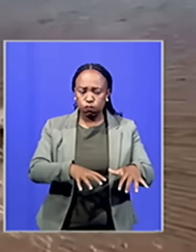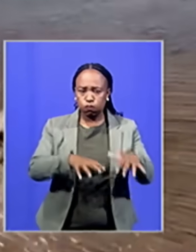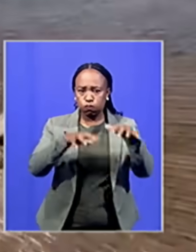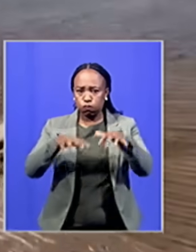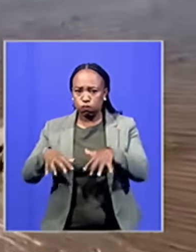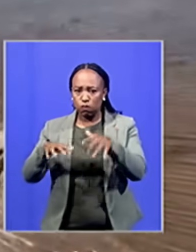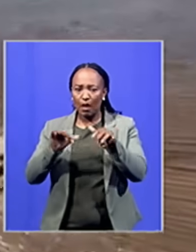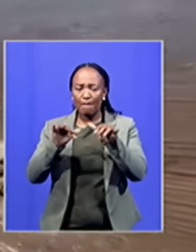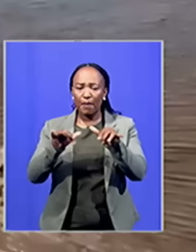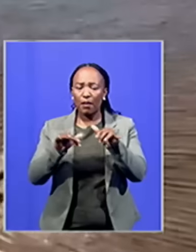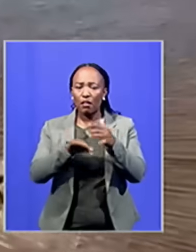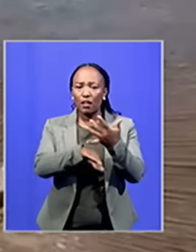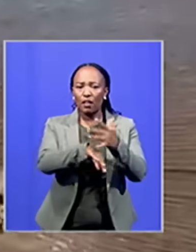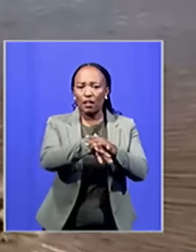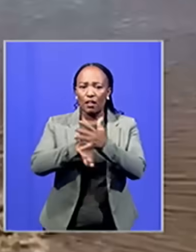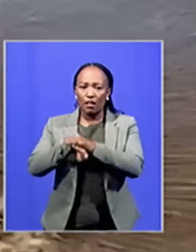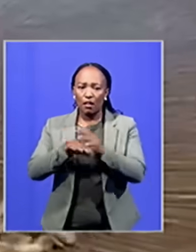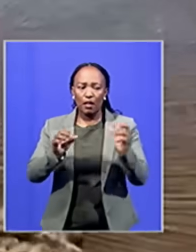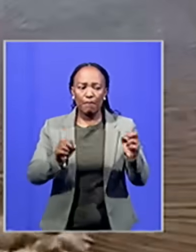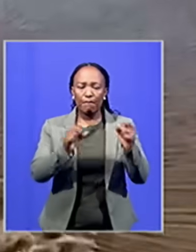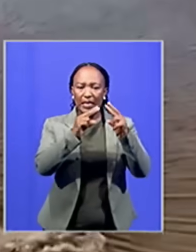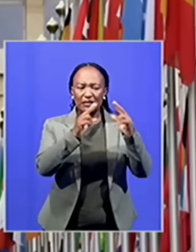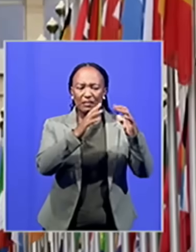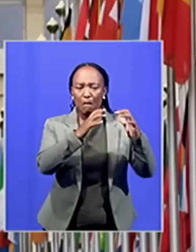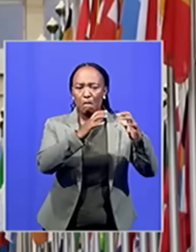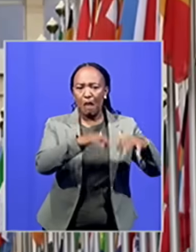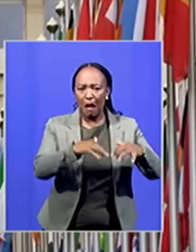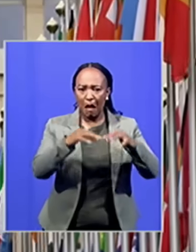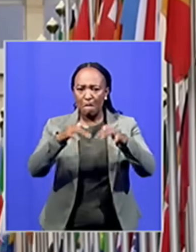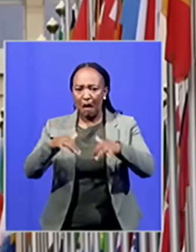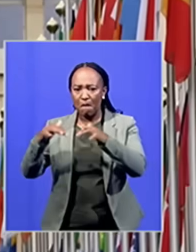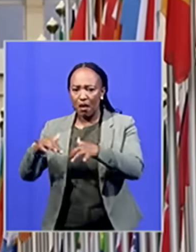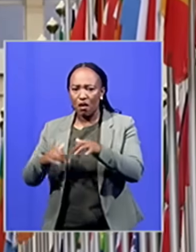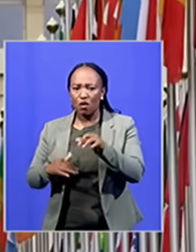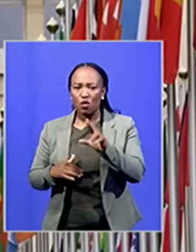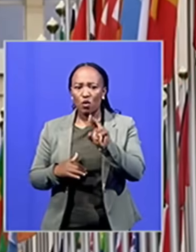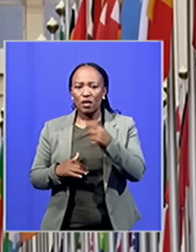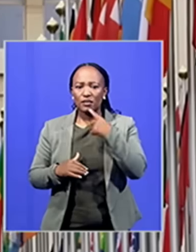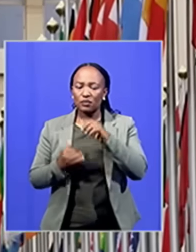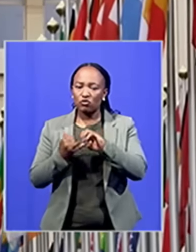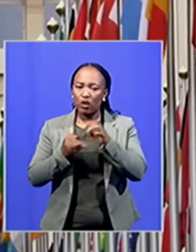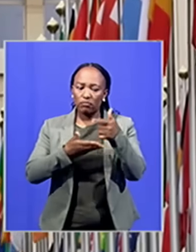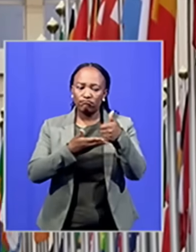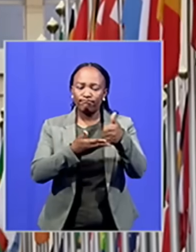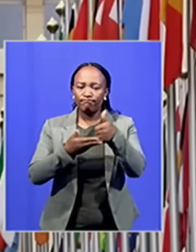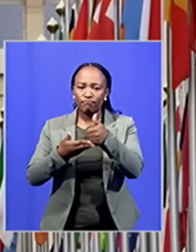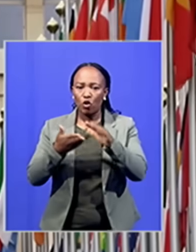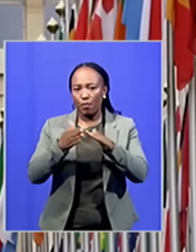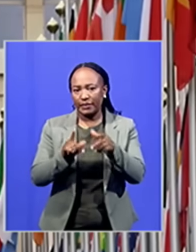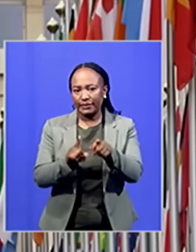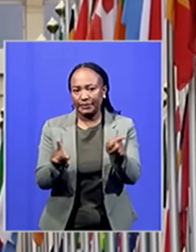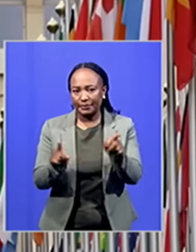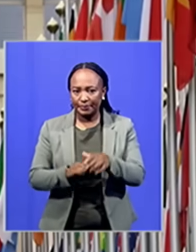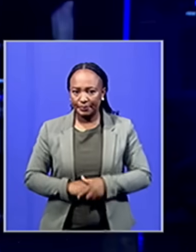siya marokgo a putlame. UN e re e etsa ka hohle ho thusa baahi ba amehileng ho sena.